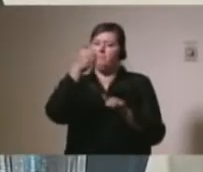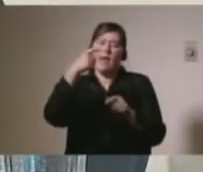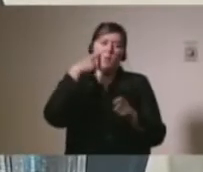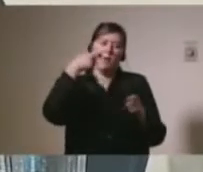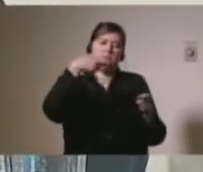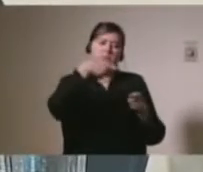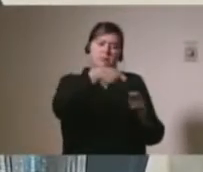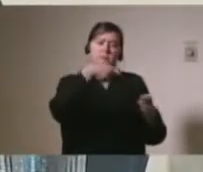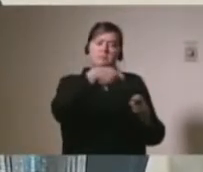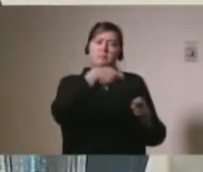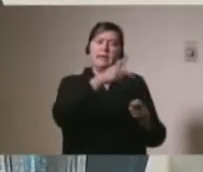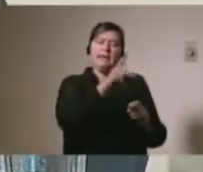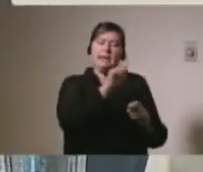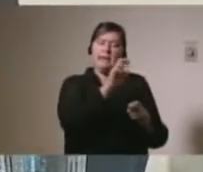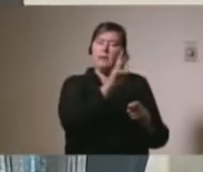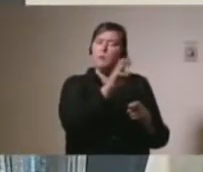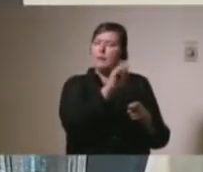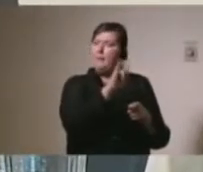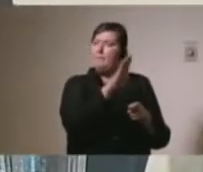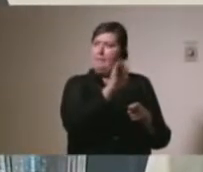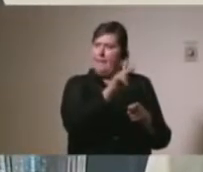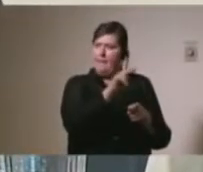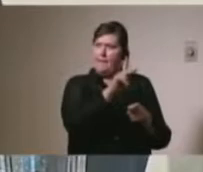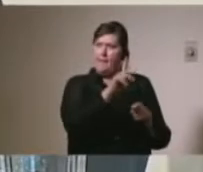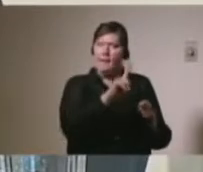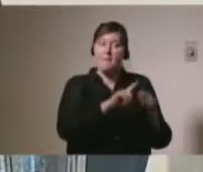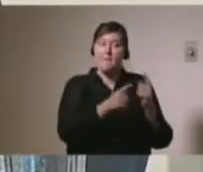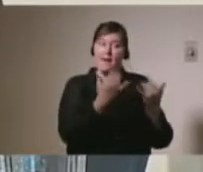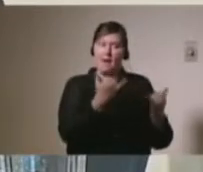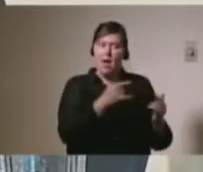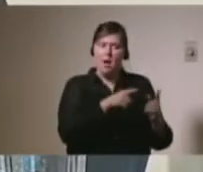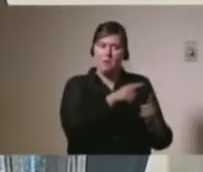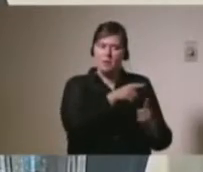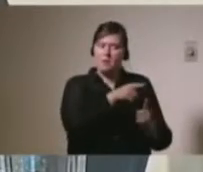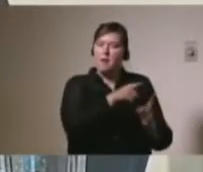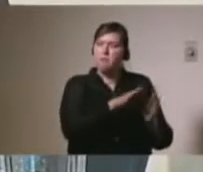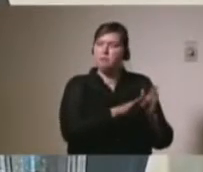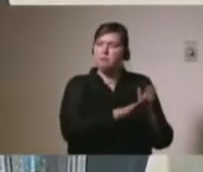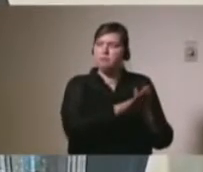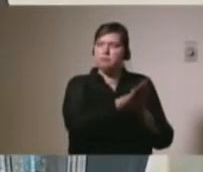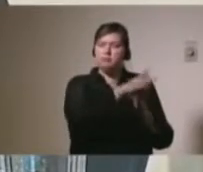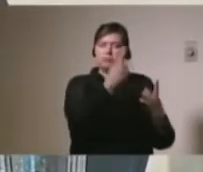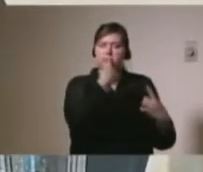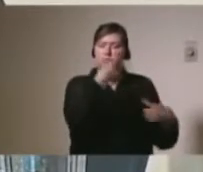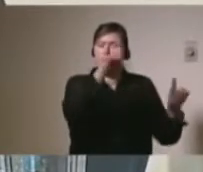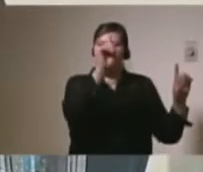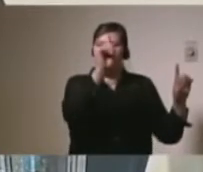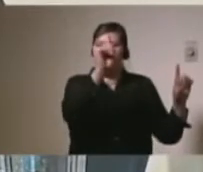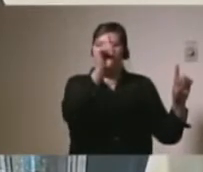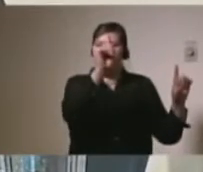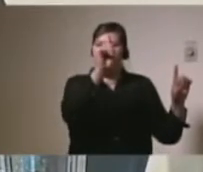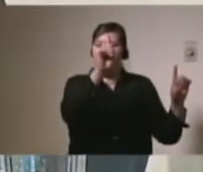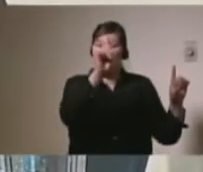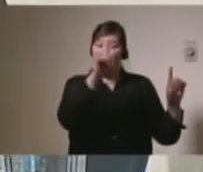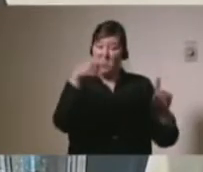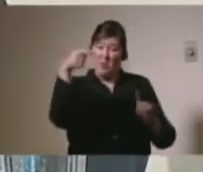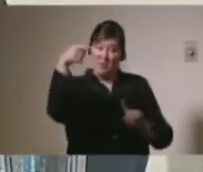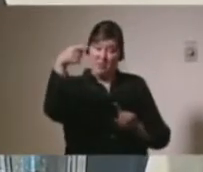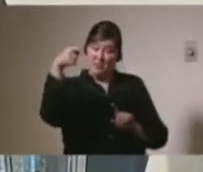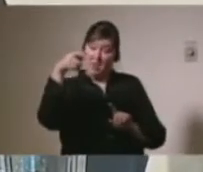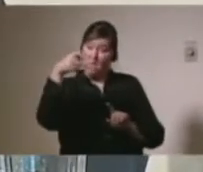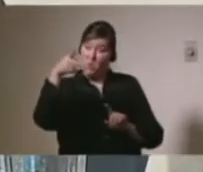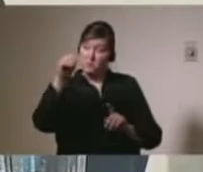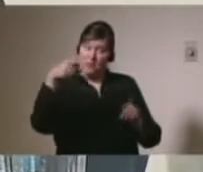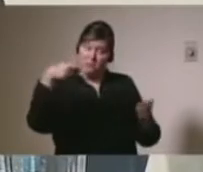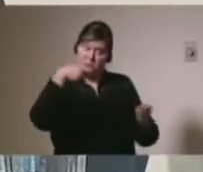Bank would work. Now Kiwi Bank is growing, and it's been very successful, and I'm sure now it